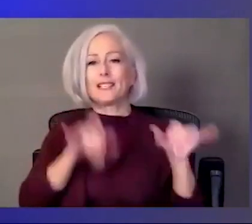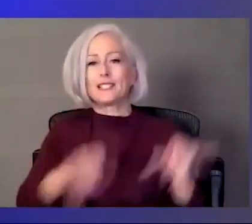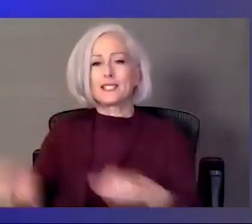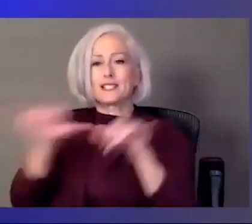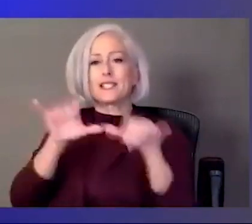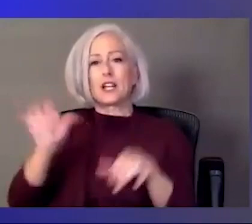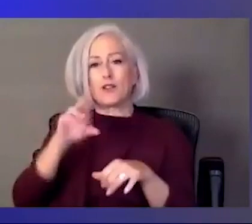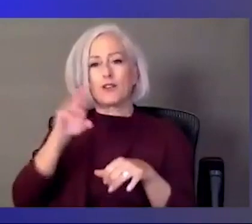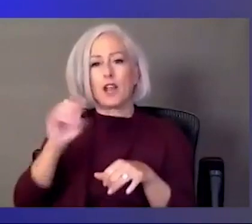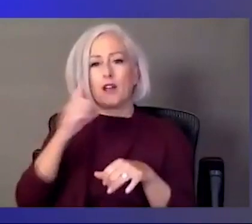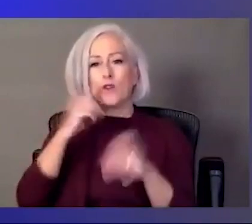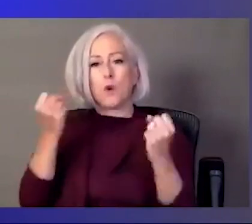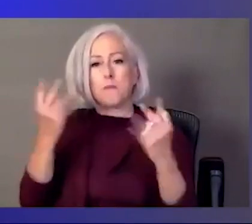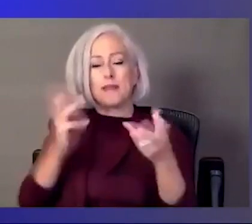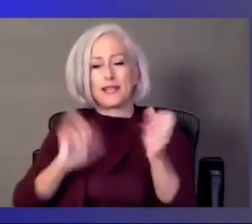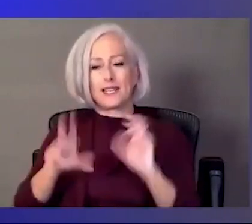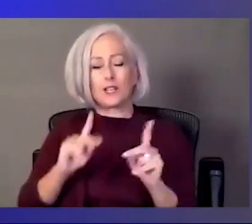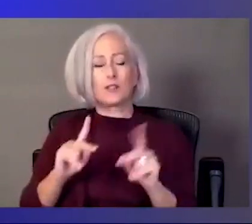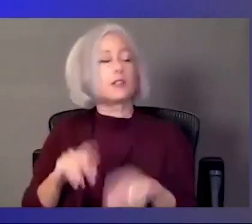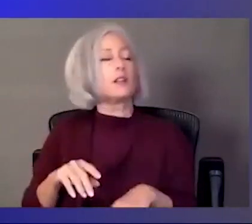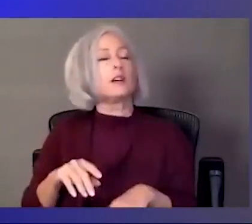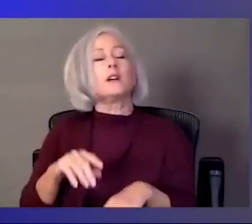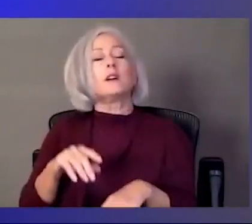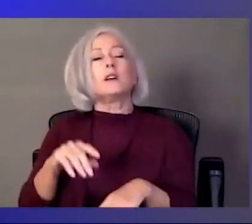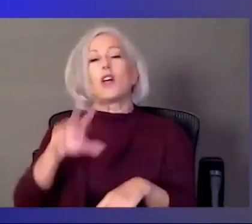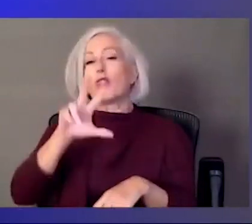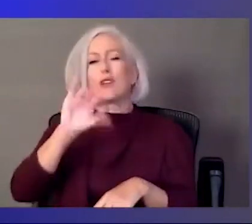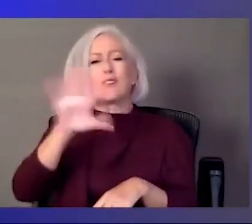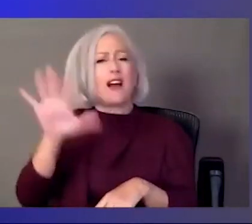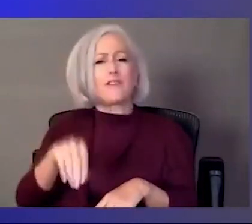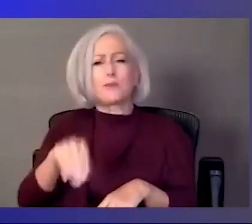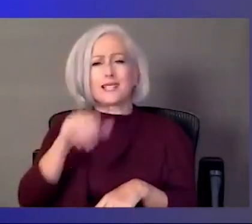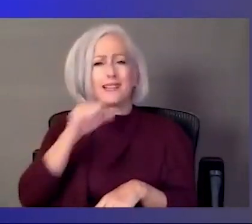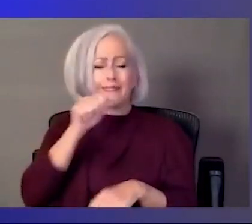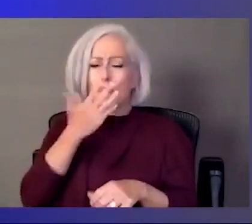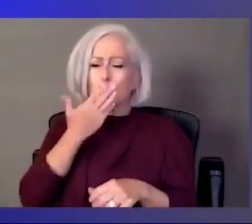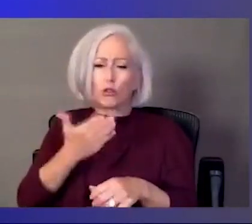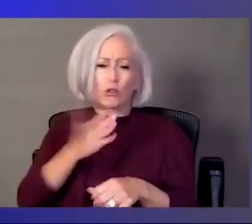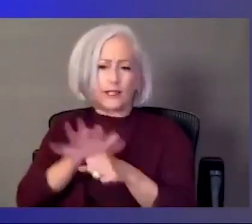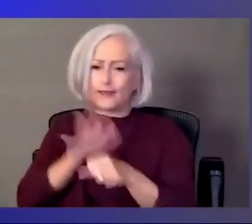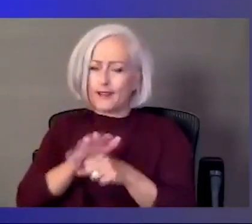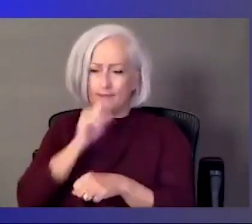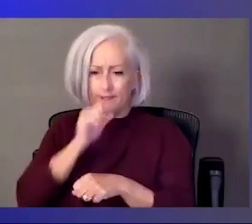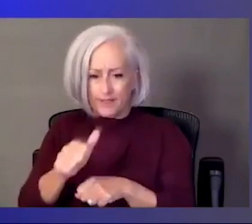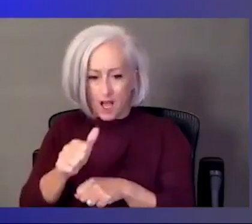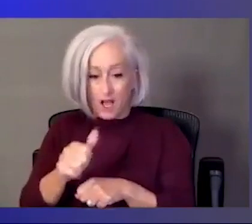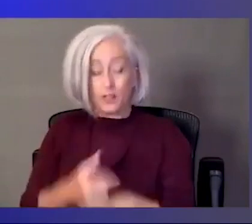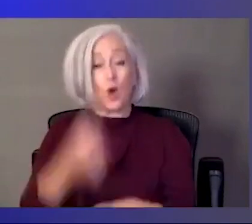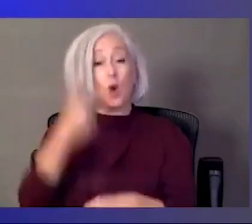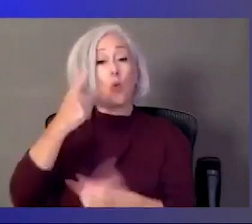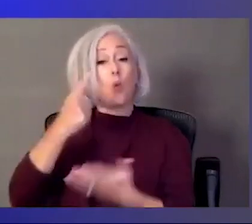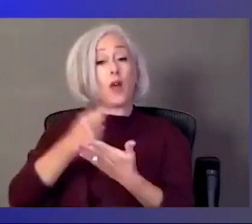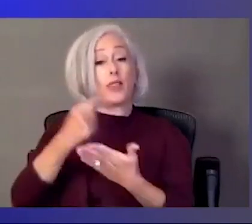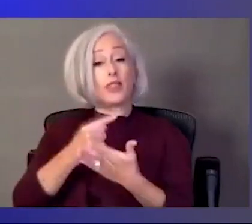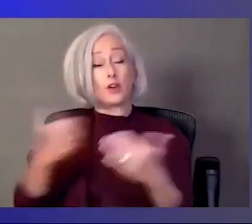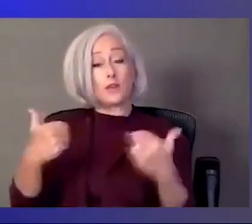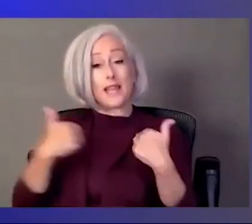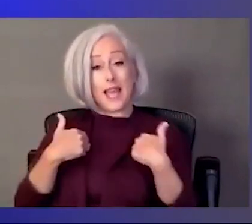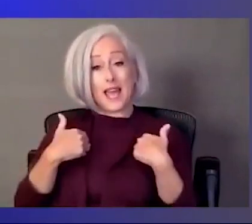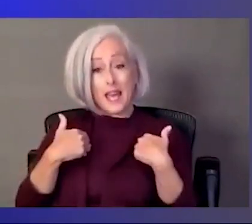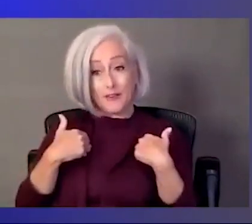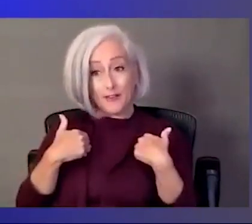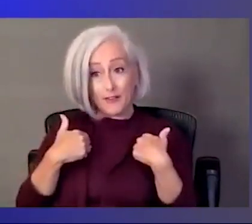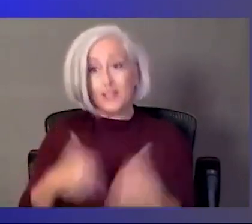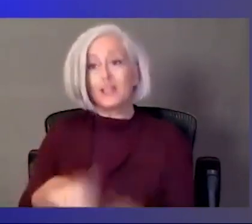that. 35% is not even close to good enough. And so one of the therapies that's unfolded is this chimeric antigen receptor